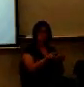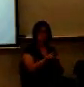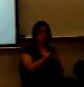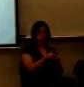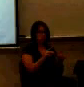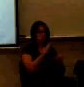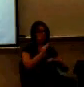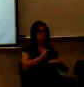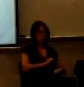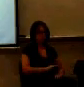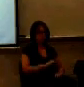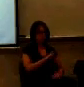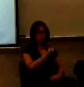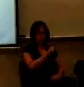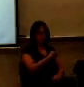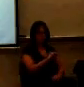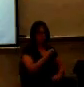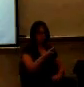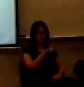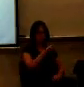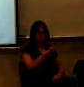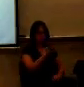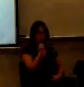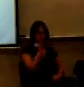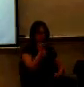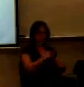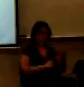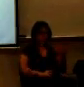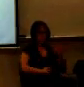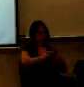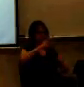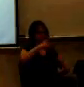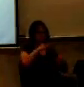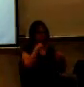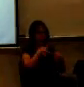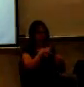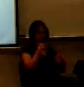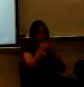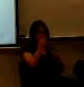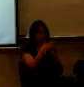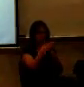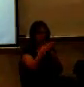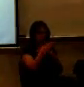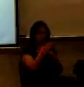calm, and so those blooms don't mix down, right? They stay up near the top.